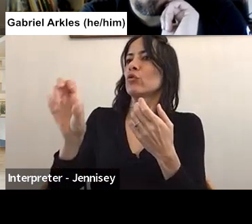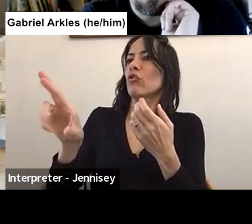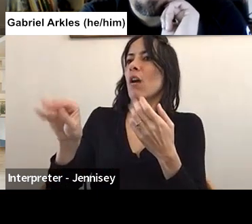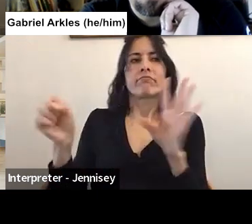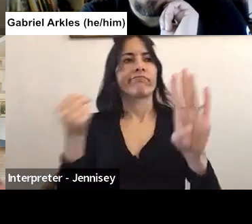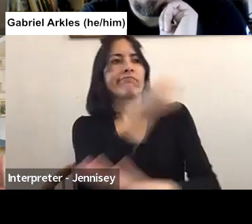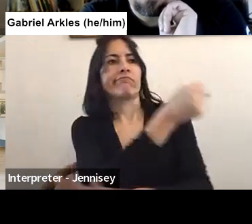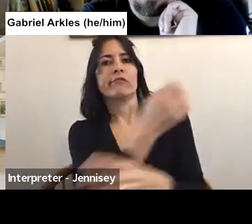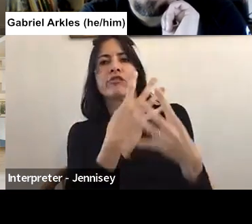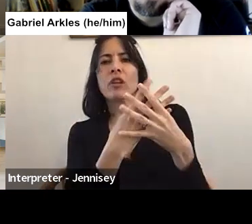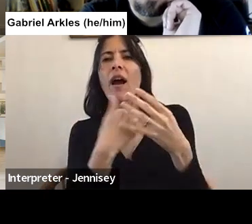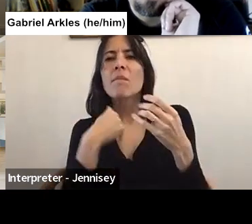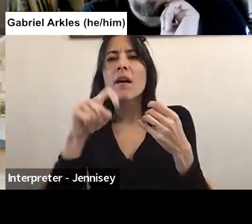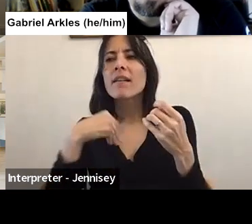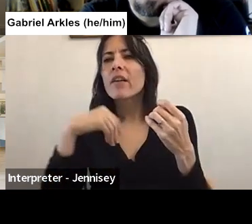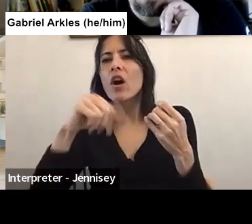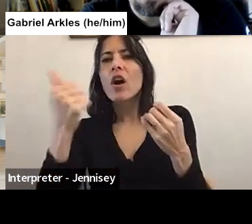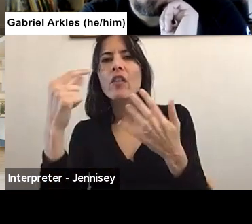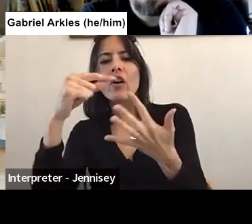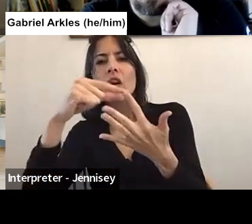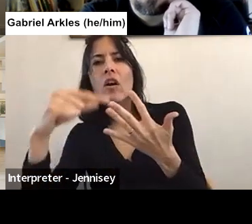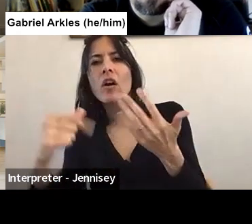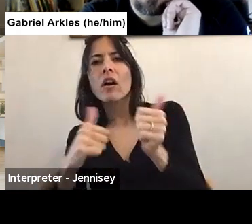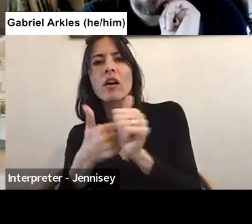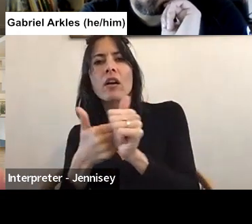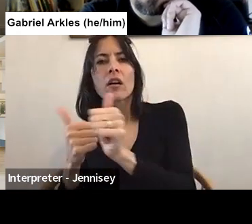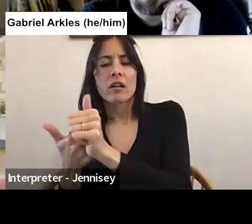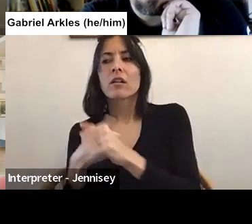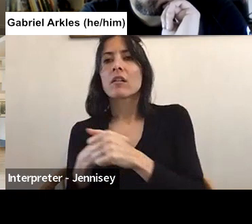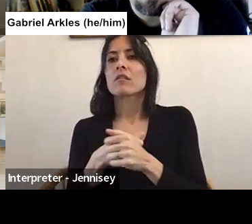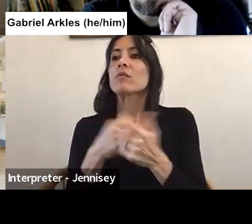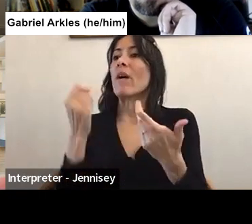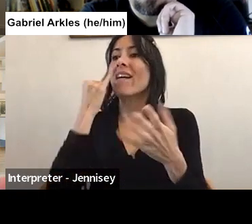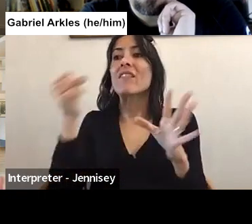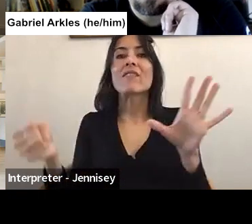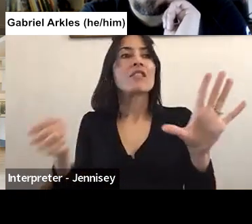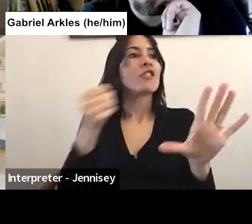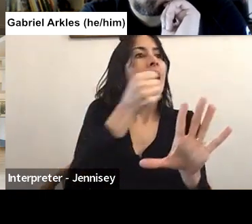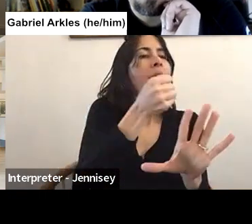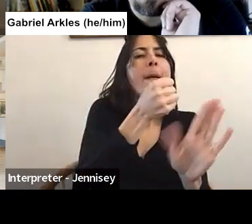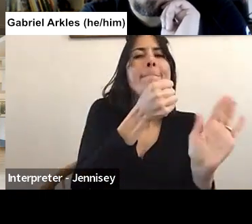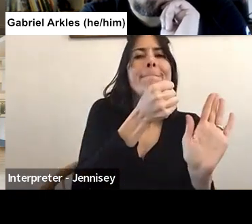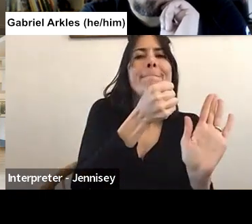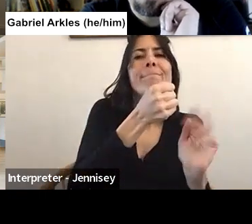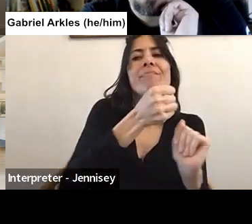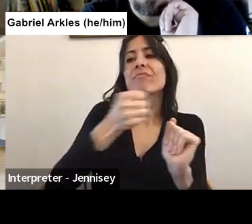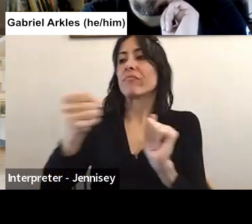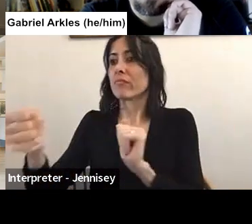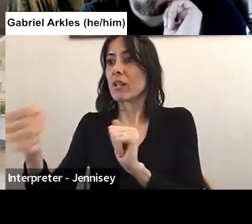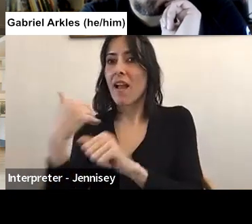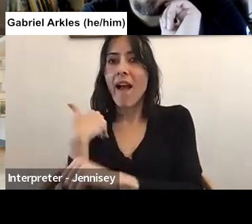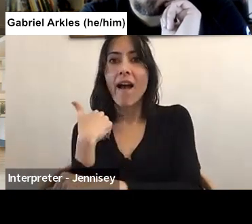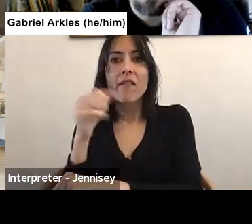system, but educating the system so that instead of sending someone to prison, when we talk about people who have substance use disorder, you hear